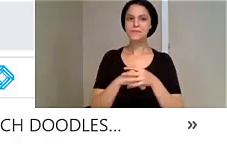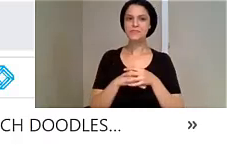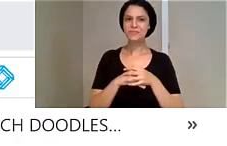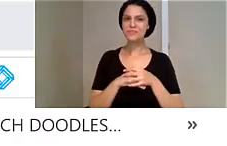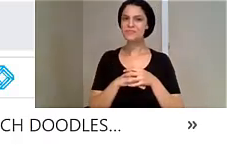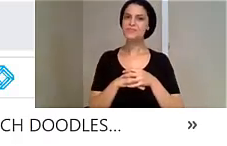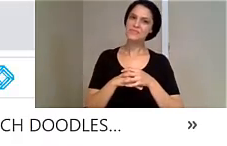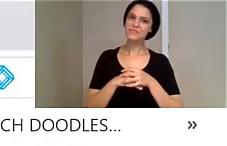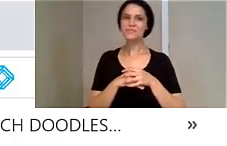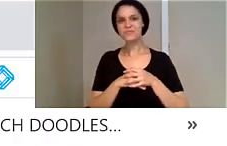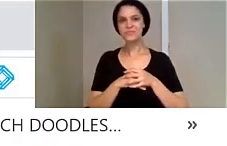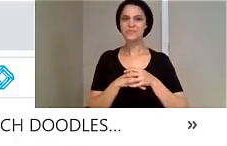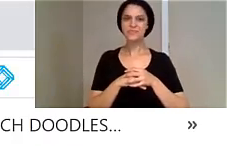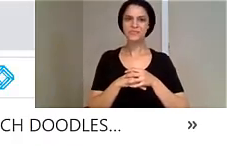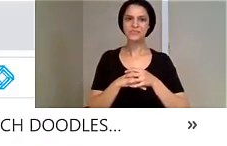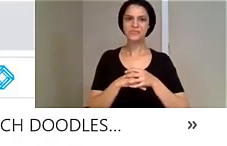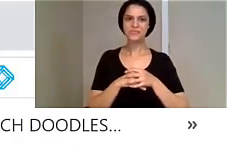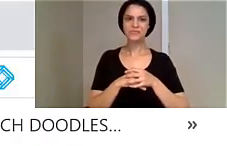as well.